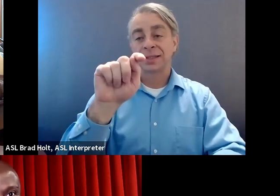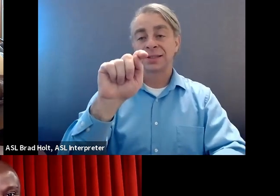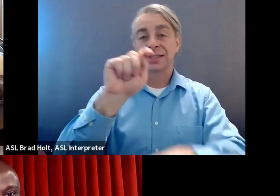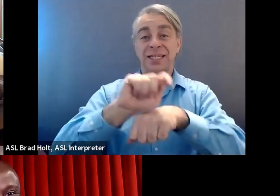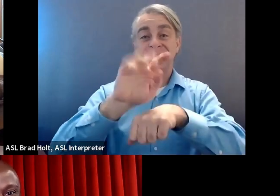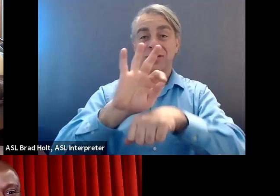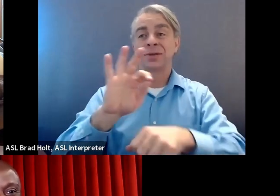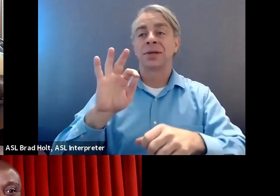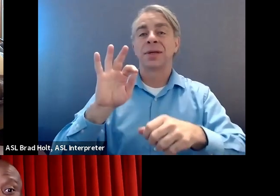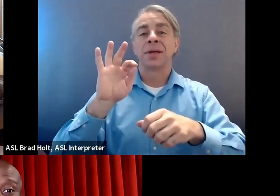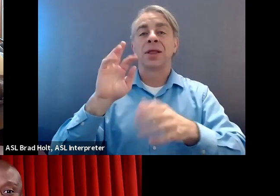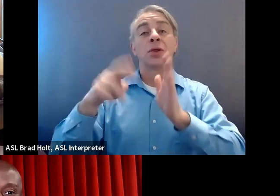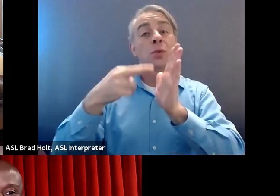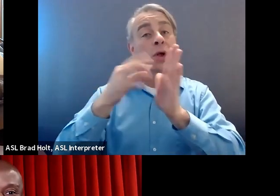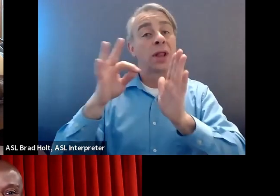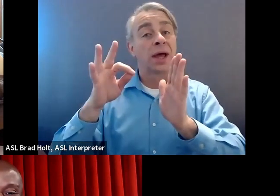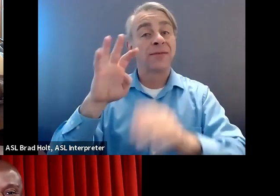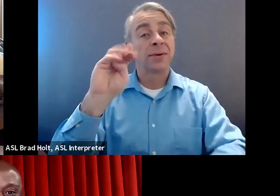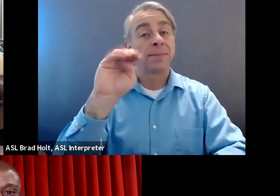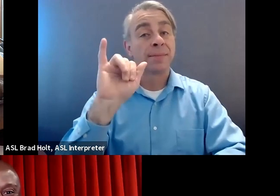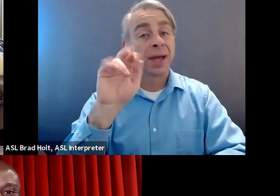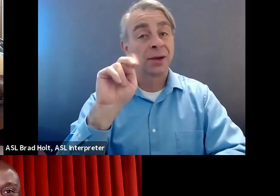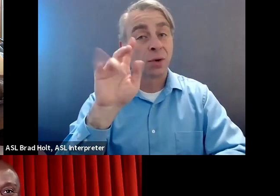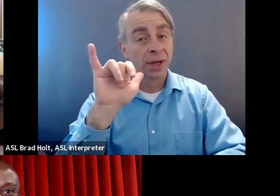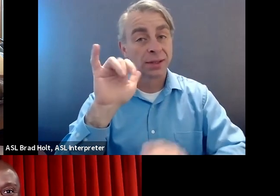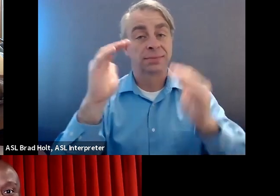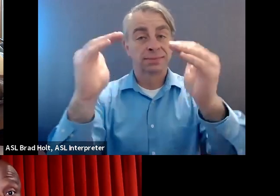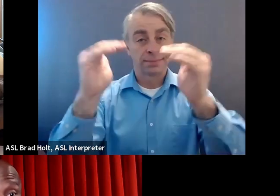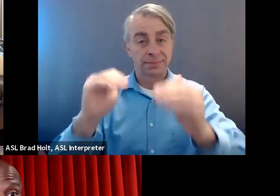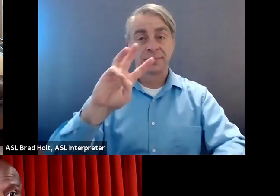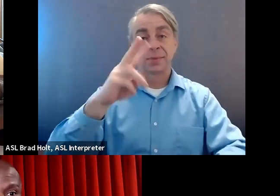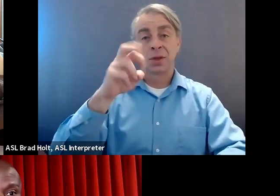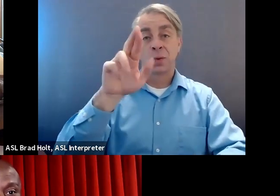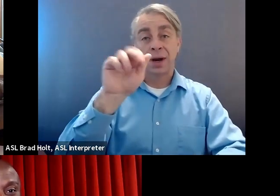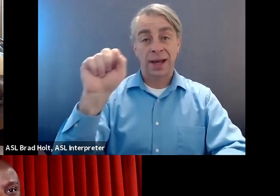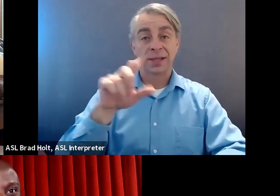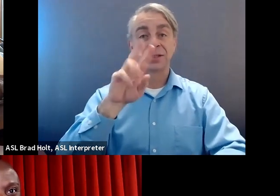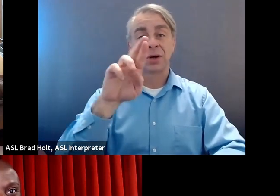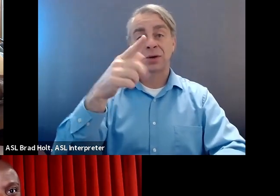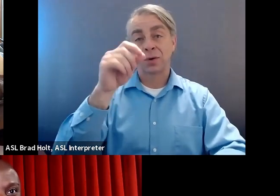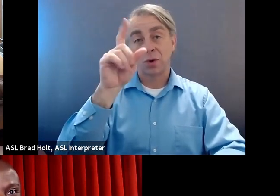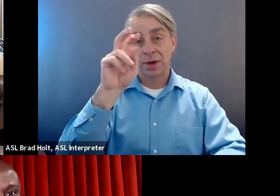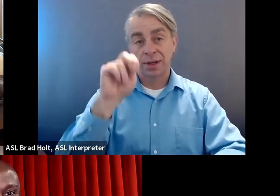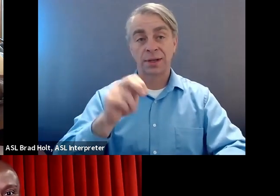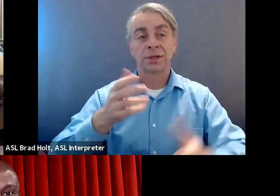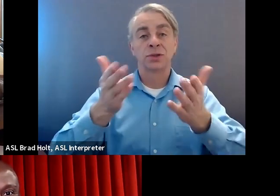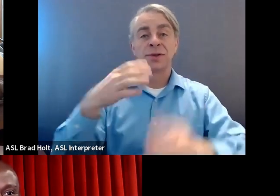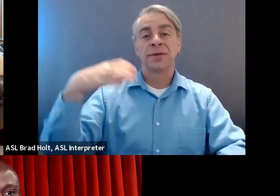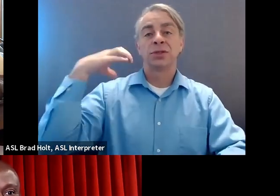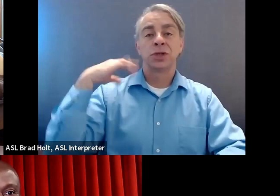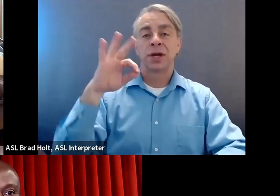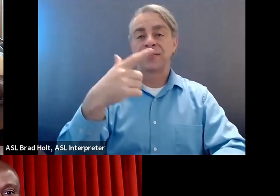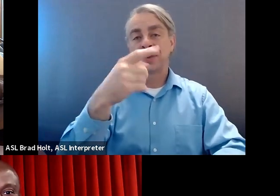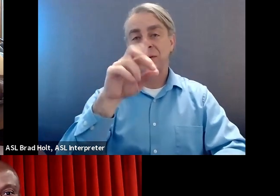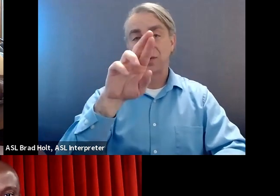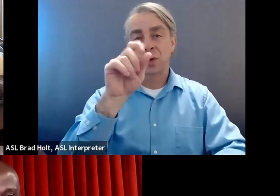Minorities. And whereas Dr. Gordon served as the organizer and chair of the Gordon Commission